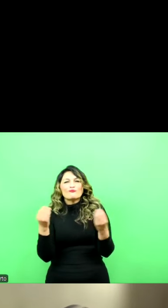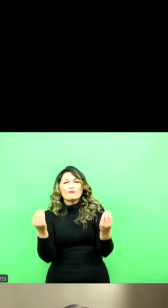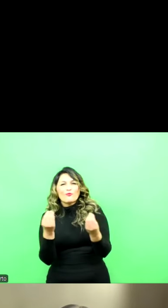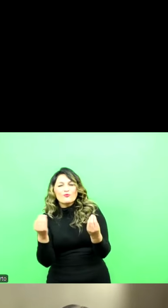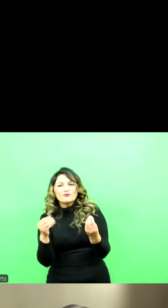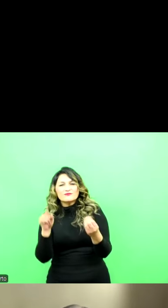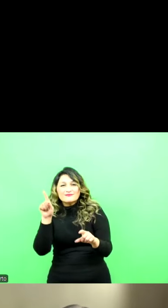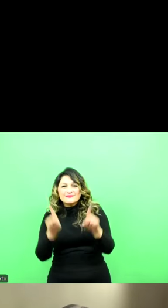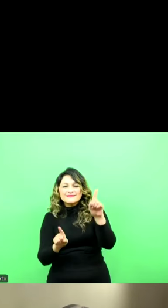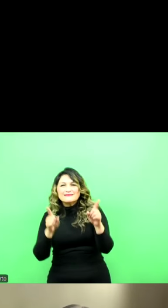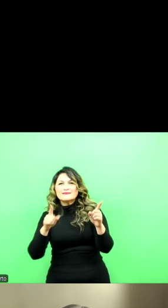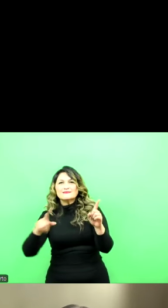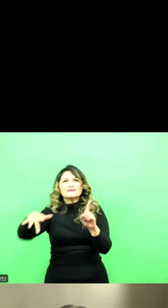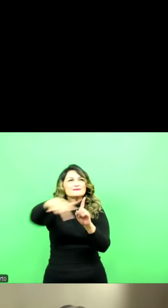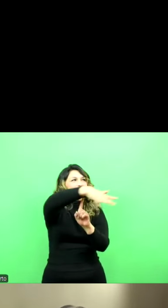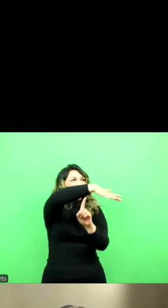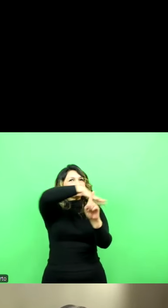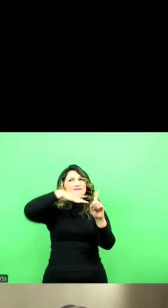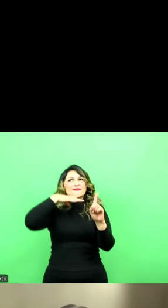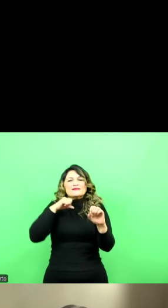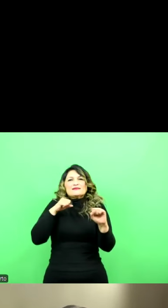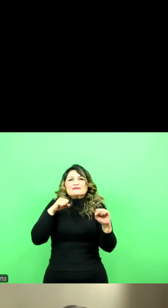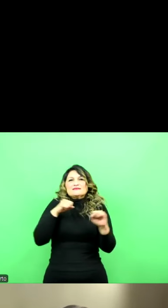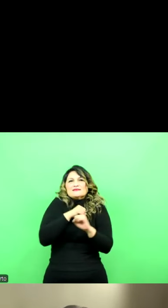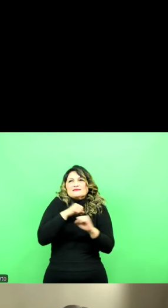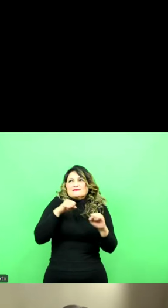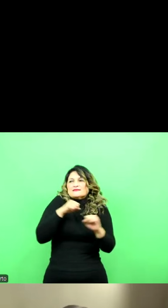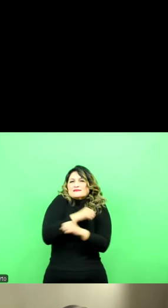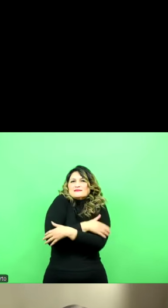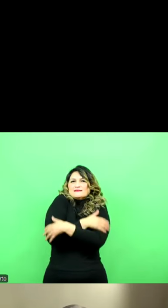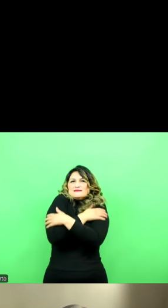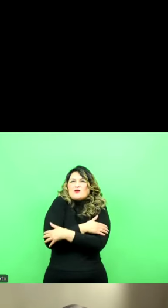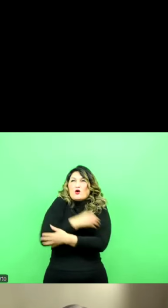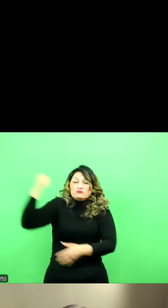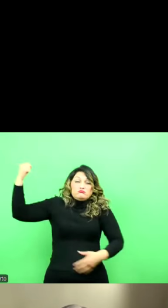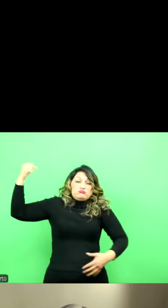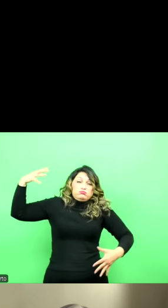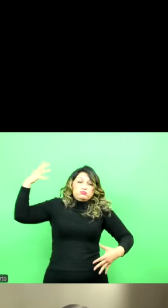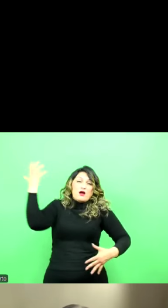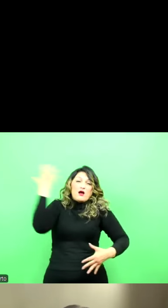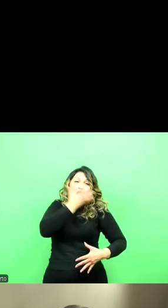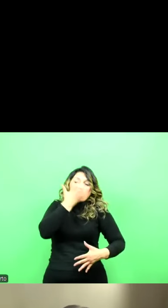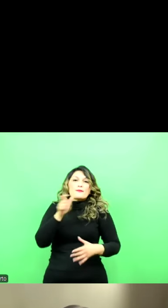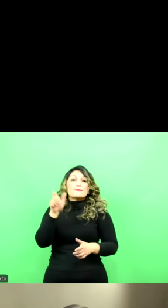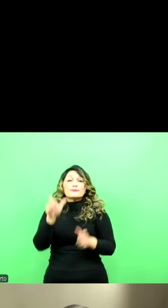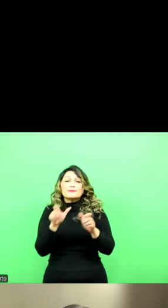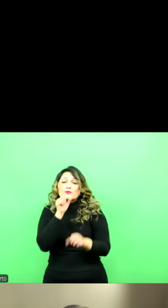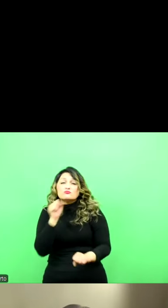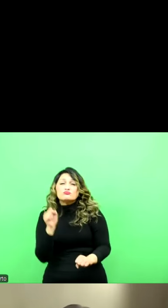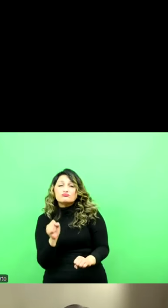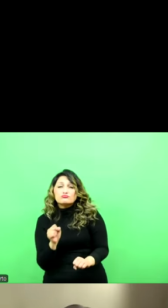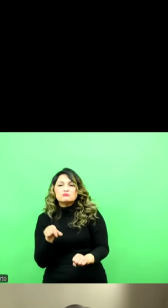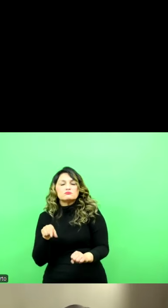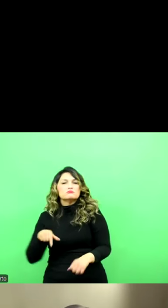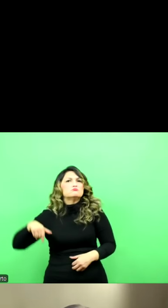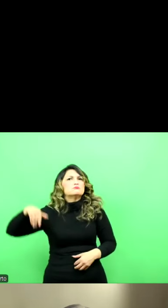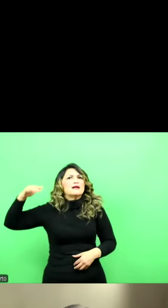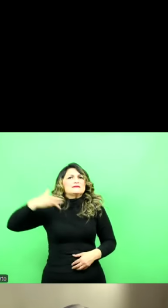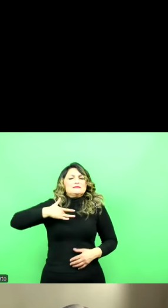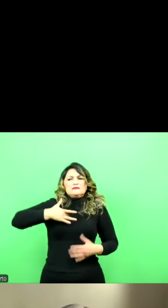Other factors that place older persons at higher risk are the interruption of care and